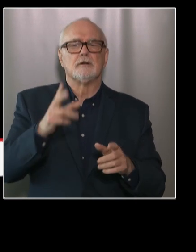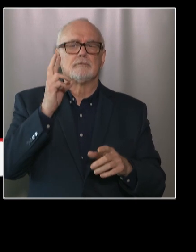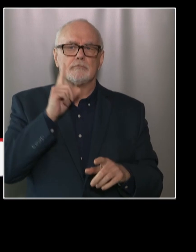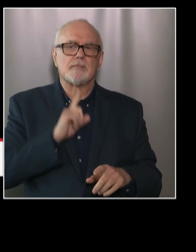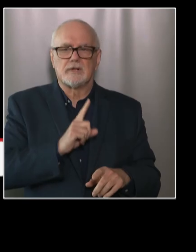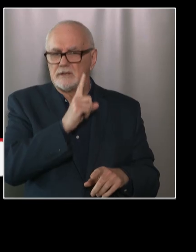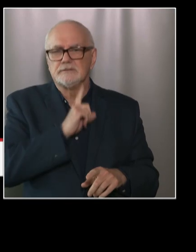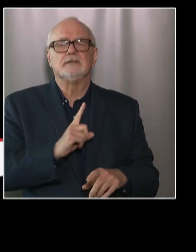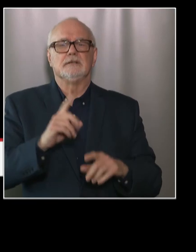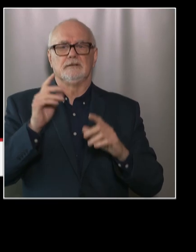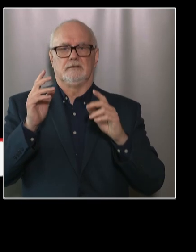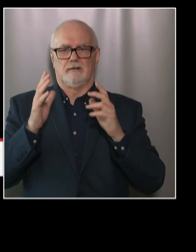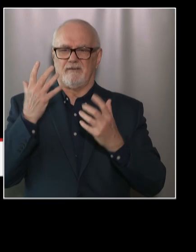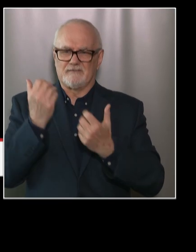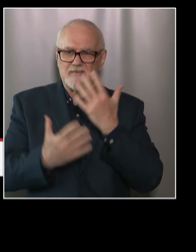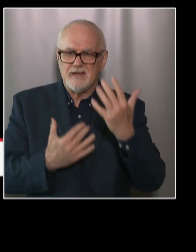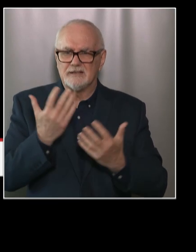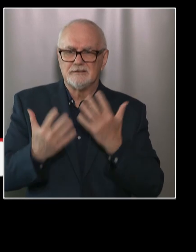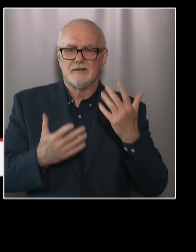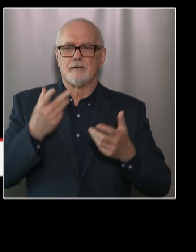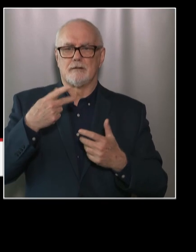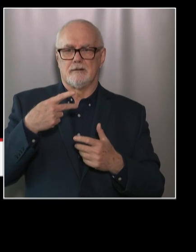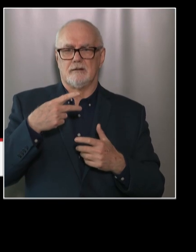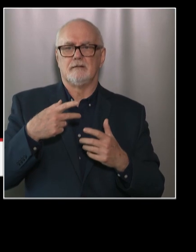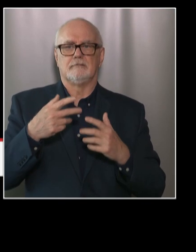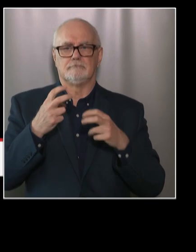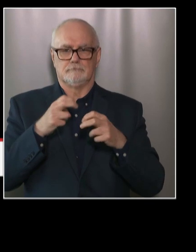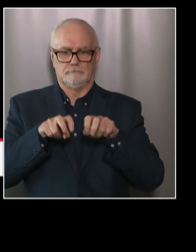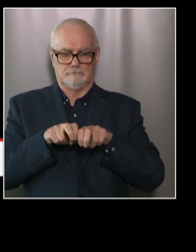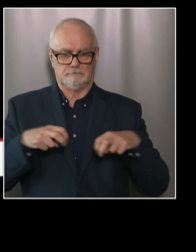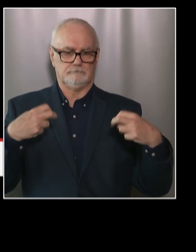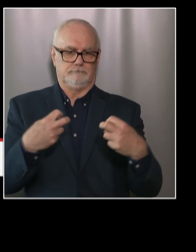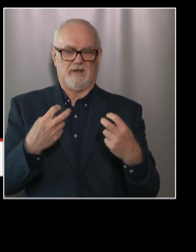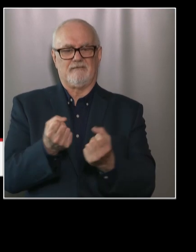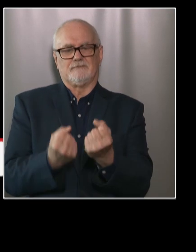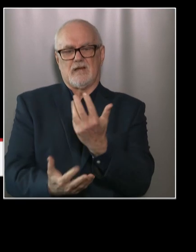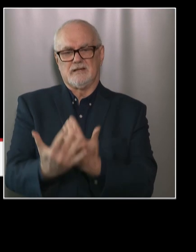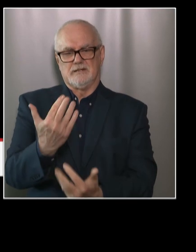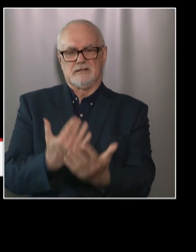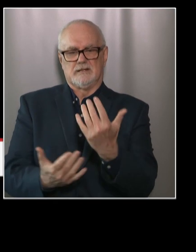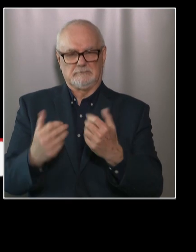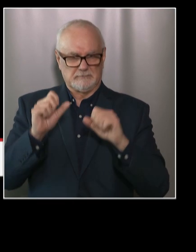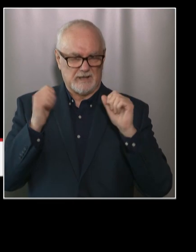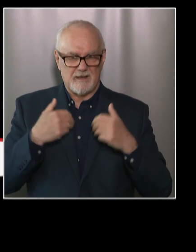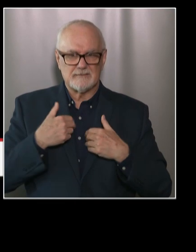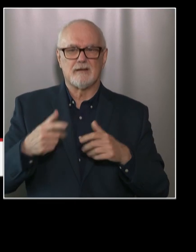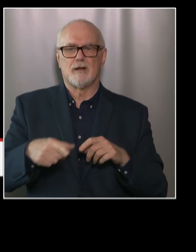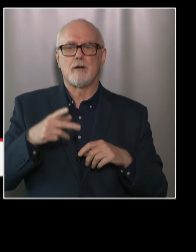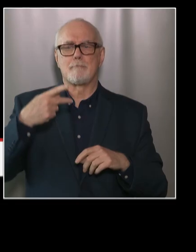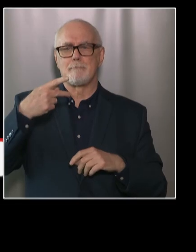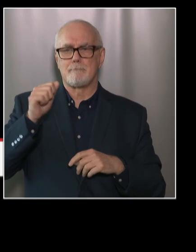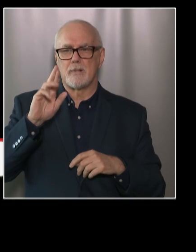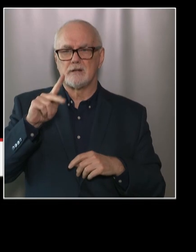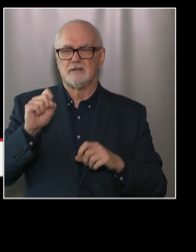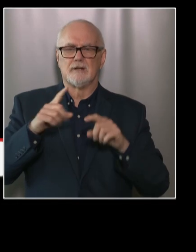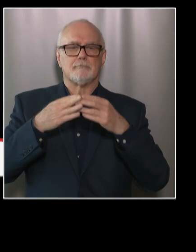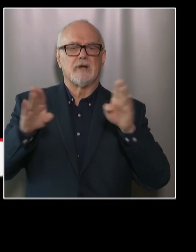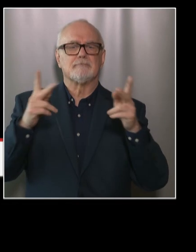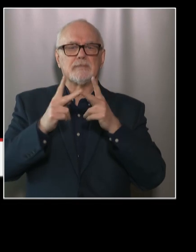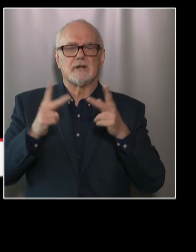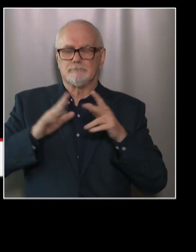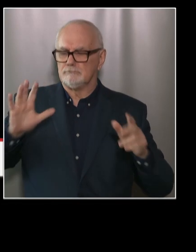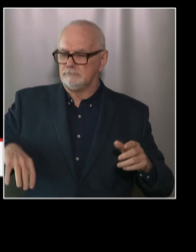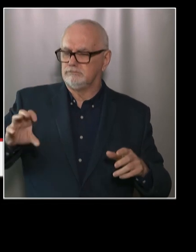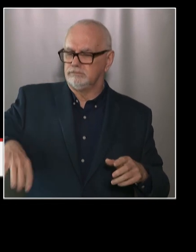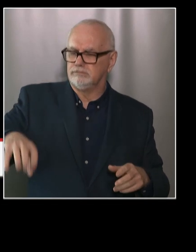Grove, all within the 10 acres of waterfront parks and public space. Please join me in congratulating the team at the Wharf for